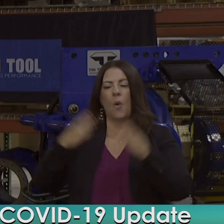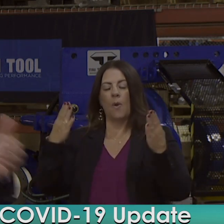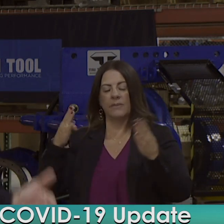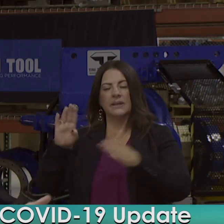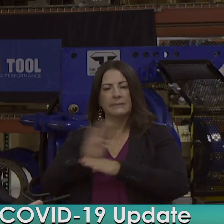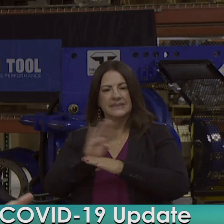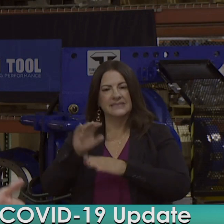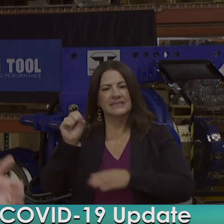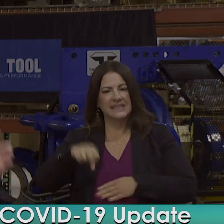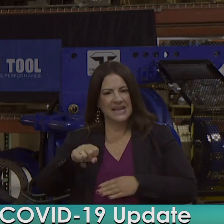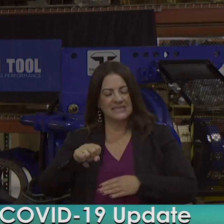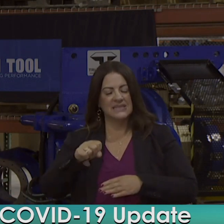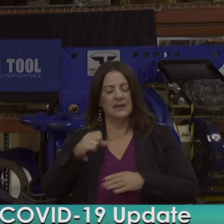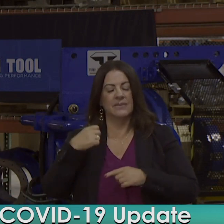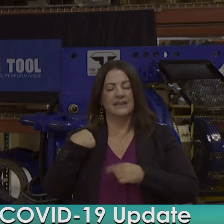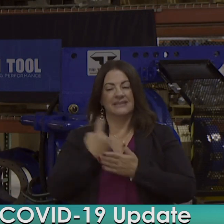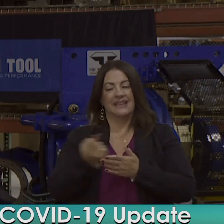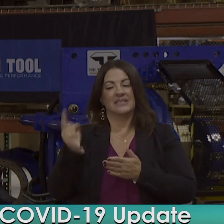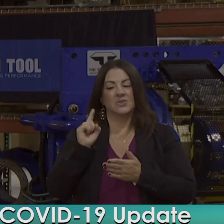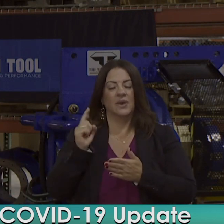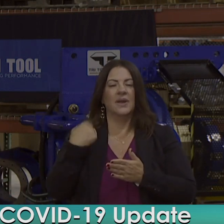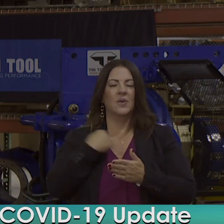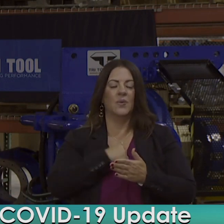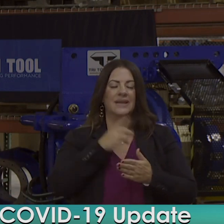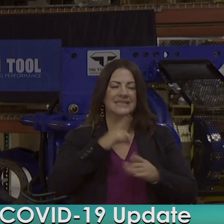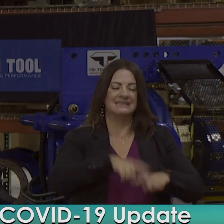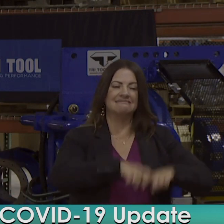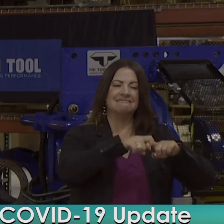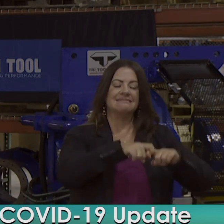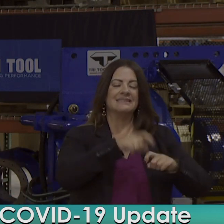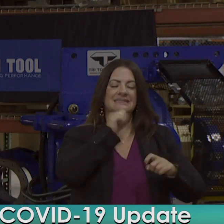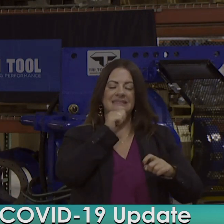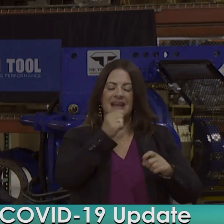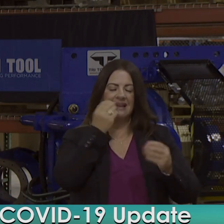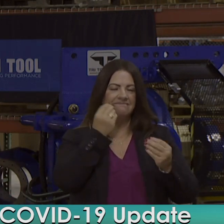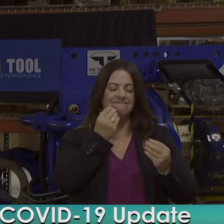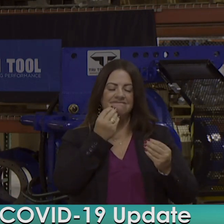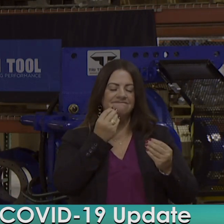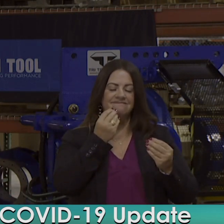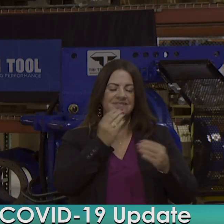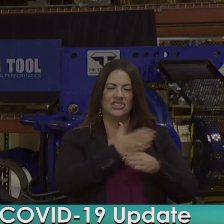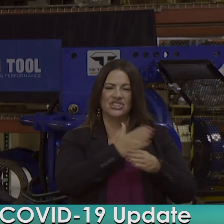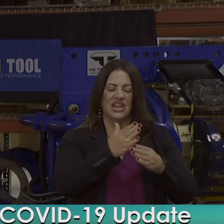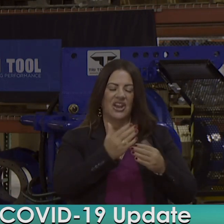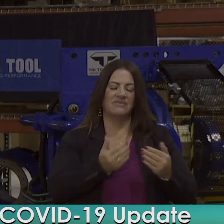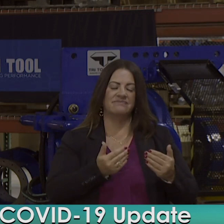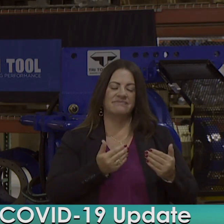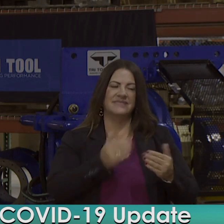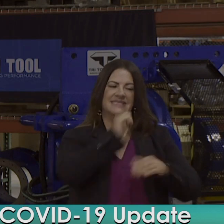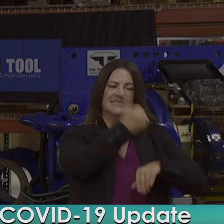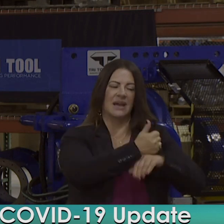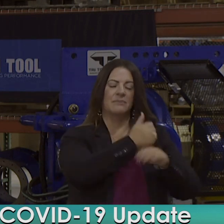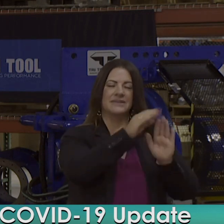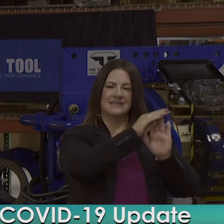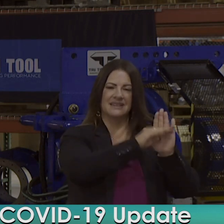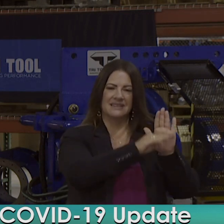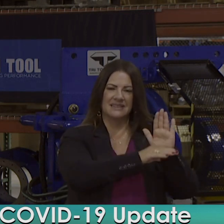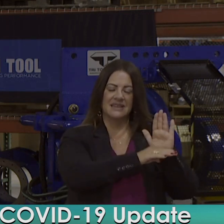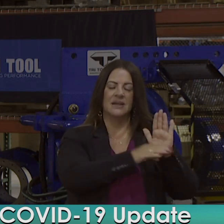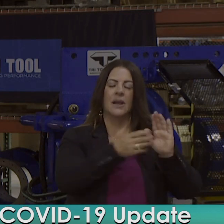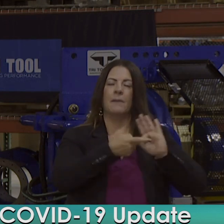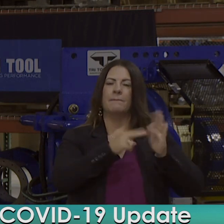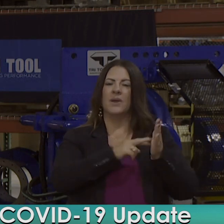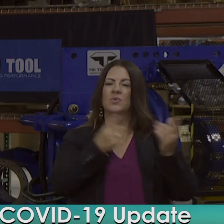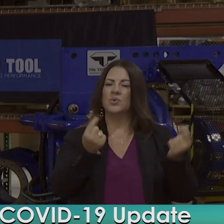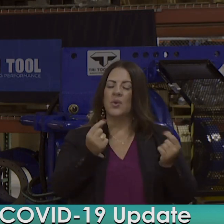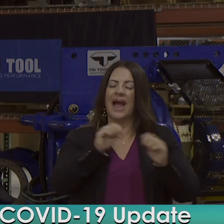had, well, over a week ago, paused in putting forward new guidelines. Again, guidelines don't mean go.